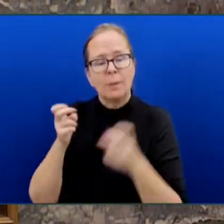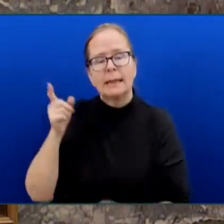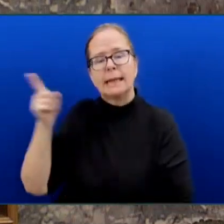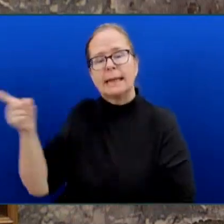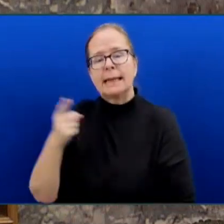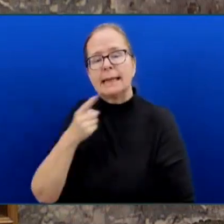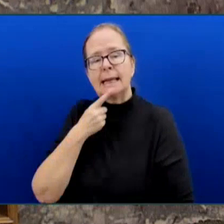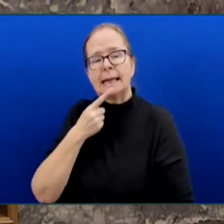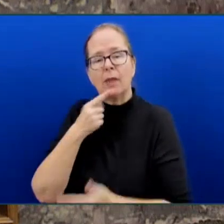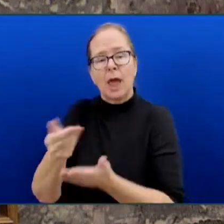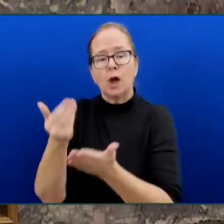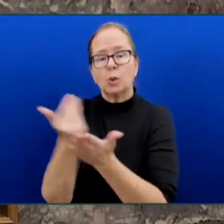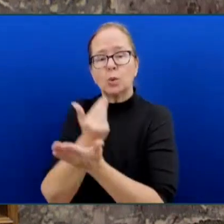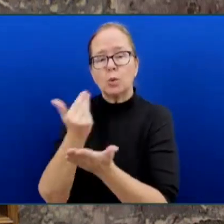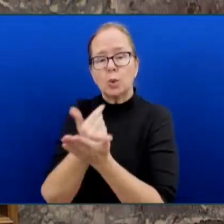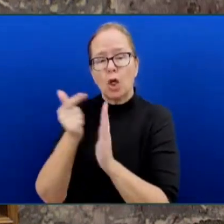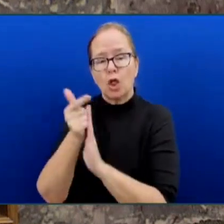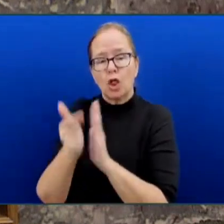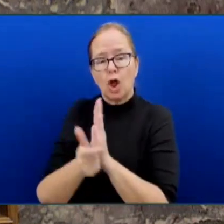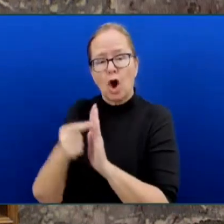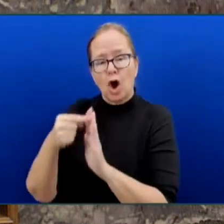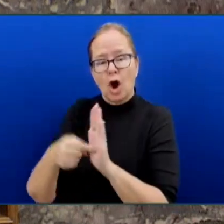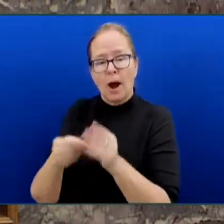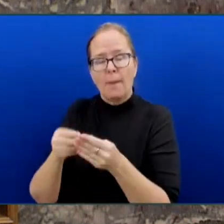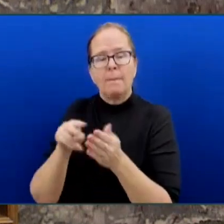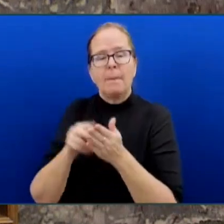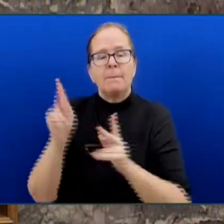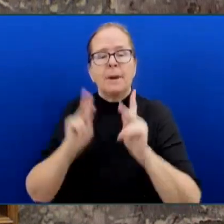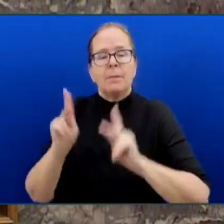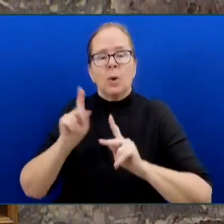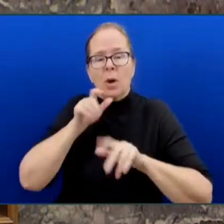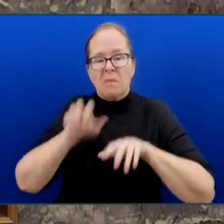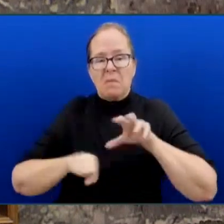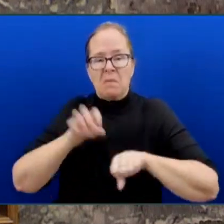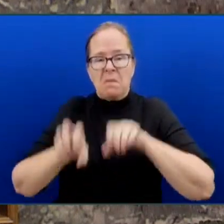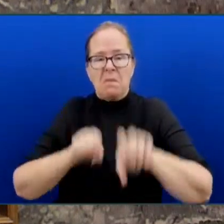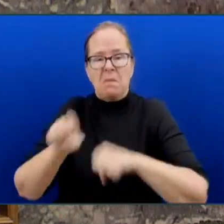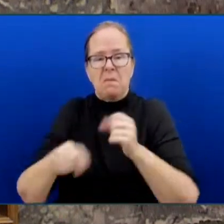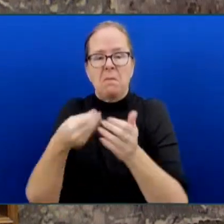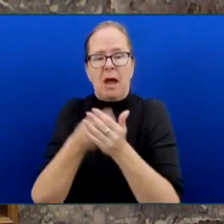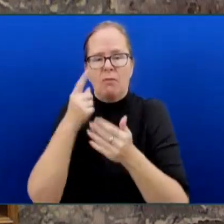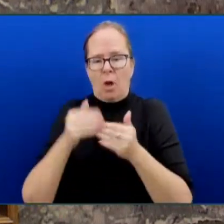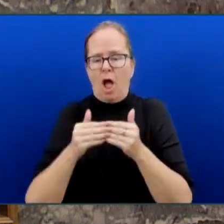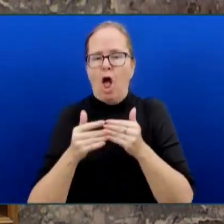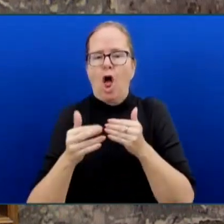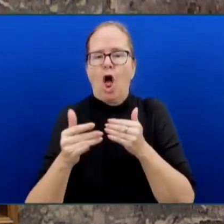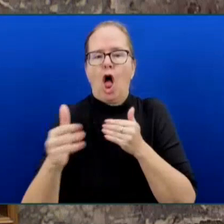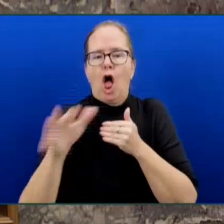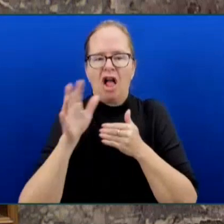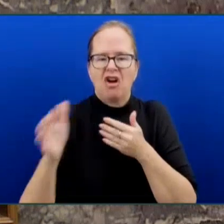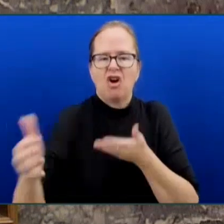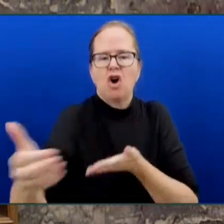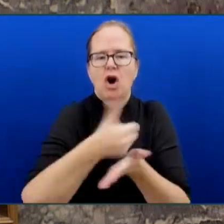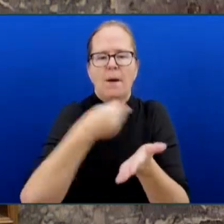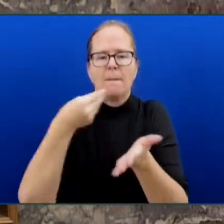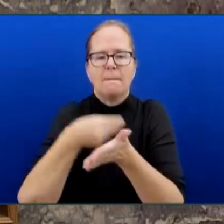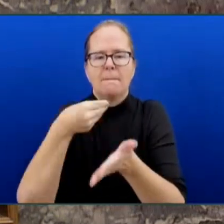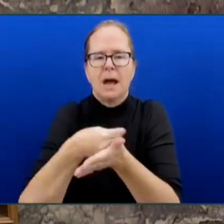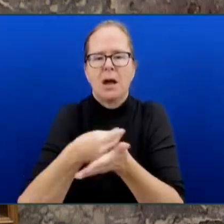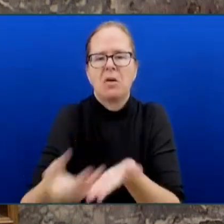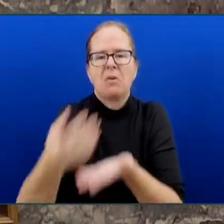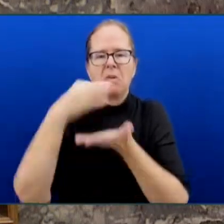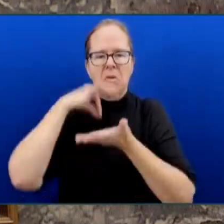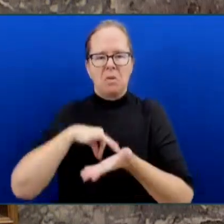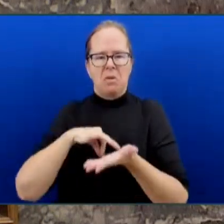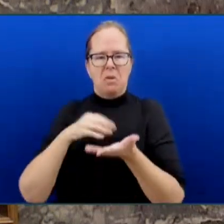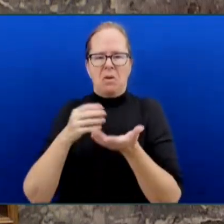saying. Perhaps the Premier should listen to a lot of people who have a lot of experience and understand what's happening. But you know, I've said from day one, Mr. Speaker,